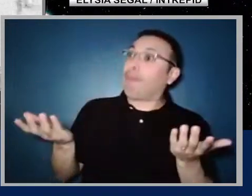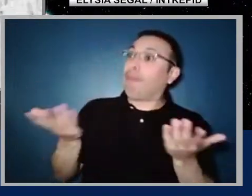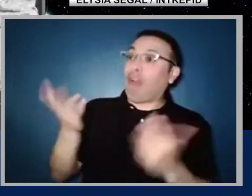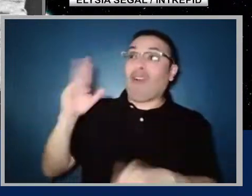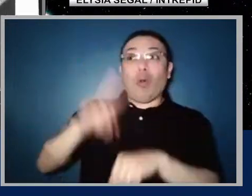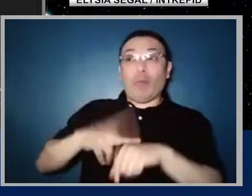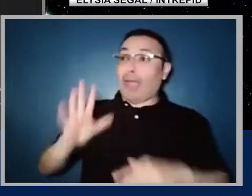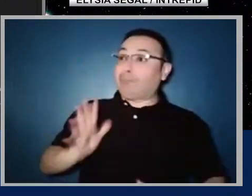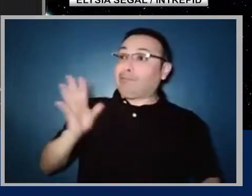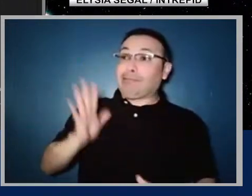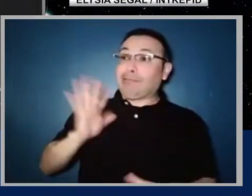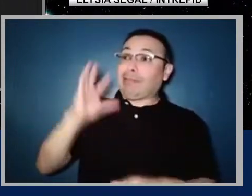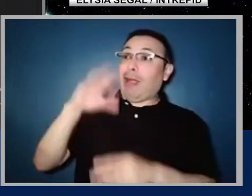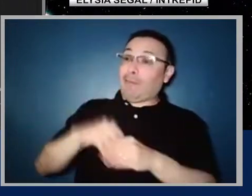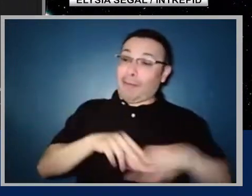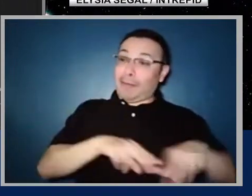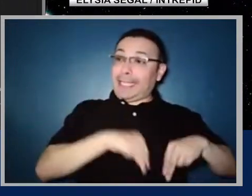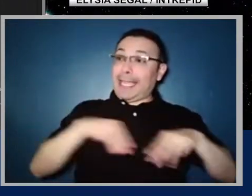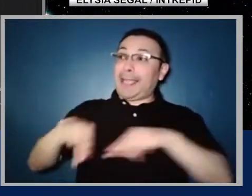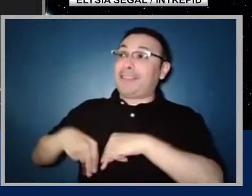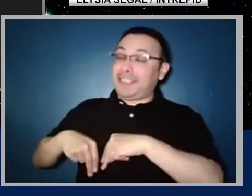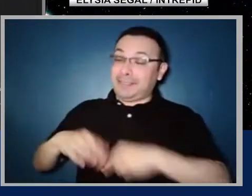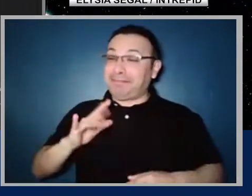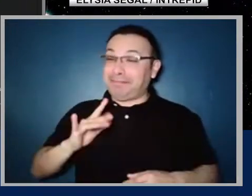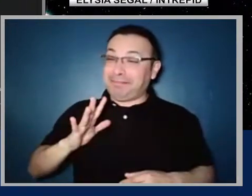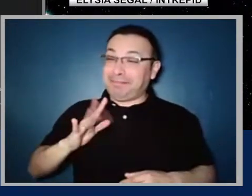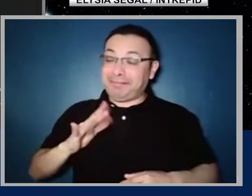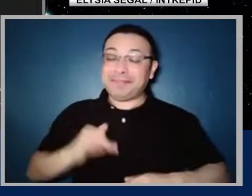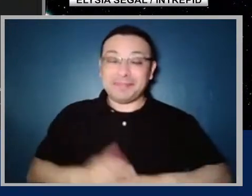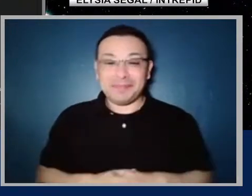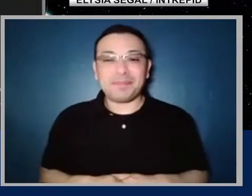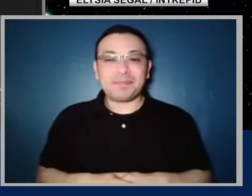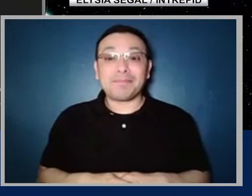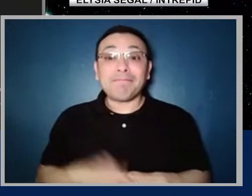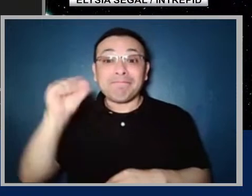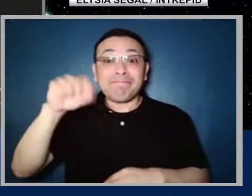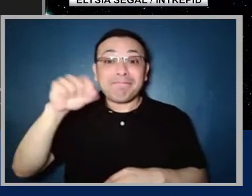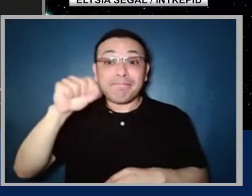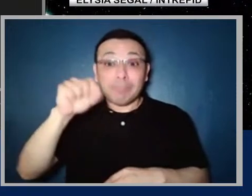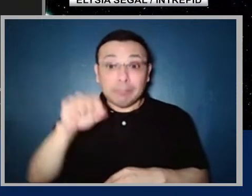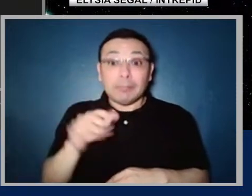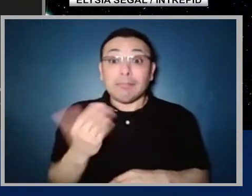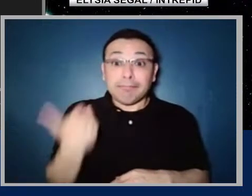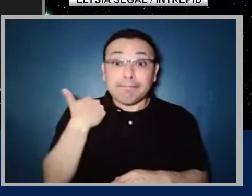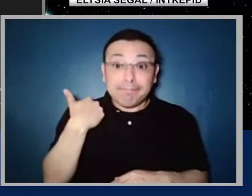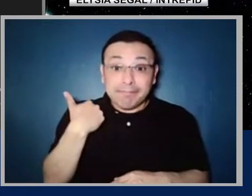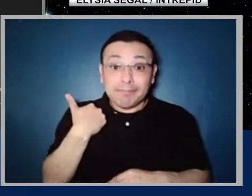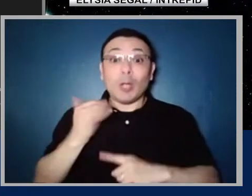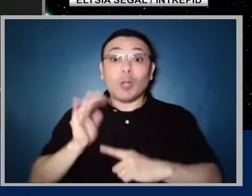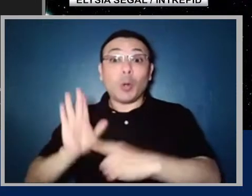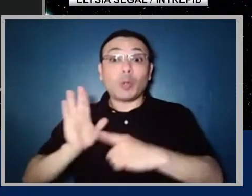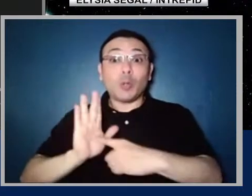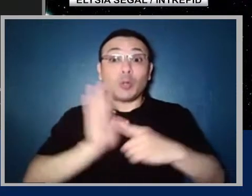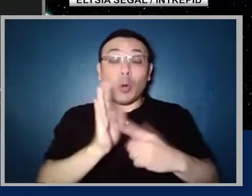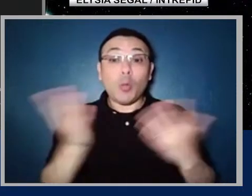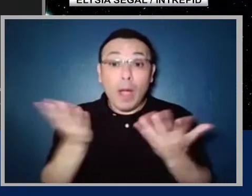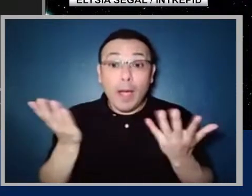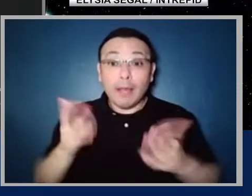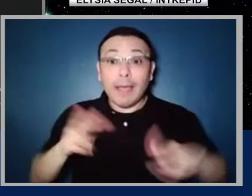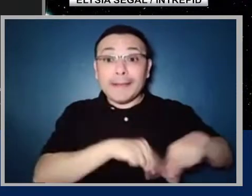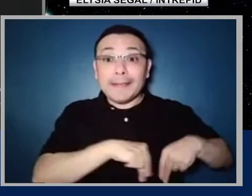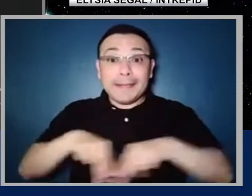It's true. And we actually had an exhibit, not too long ago about cakes. And about Navy cakes, because that was a big deal. You got to